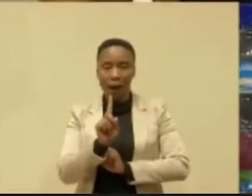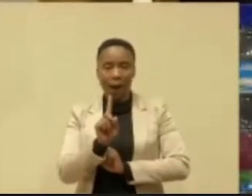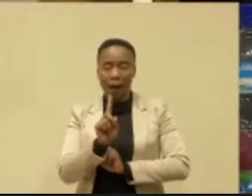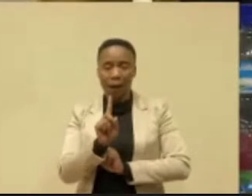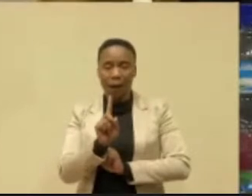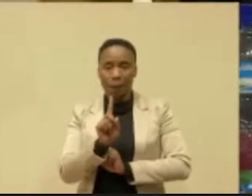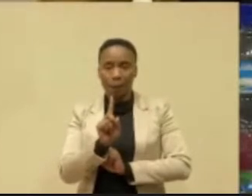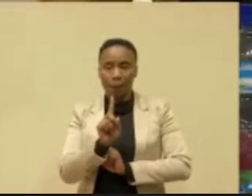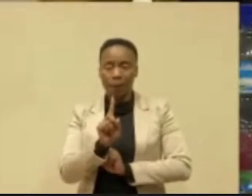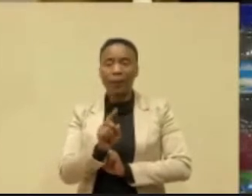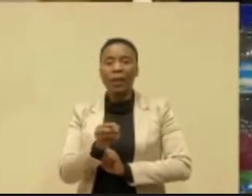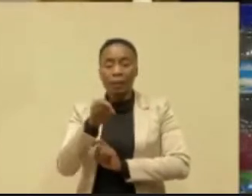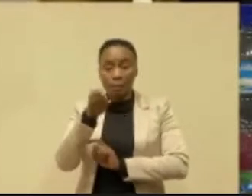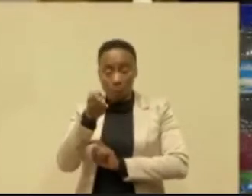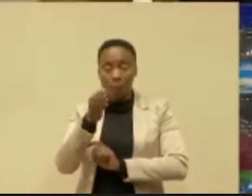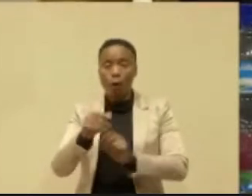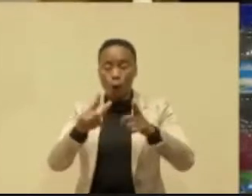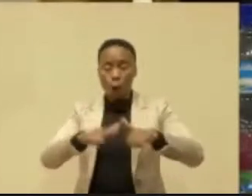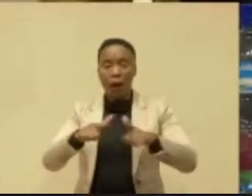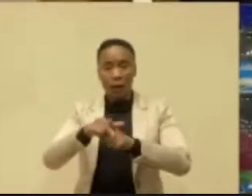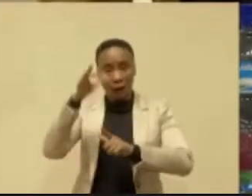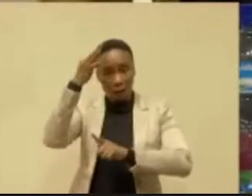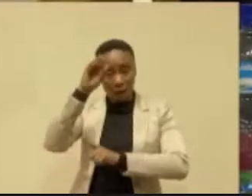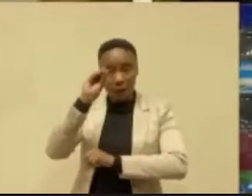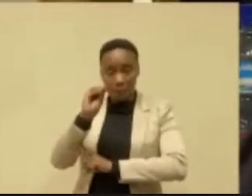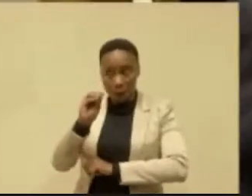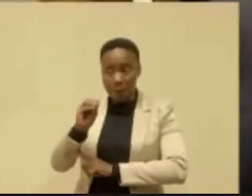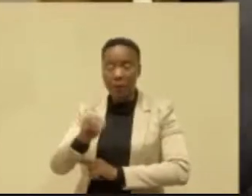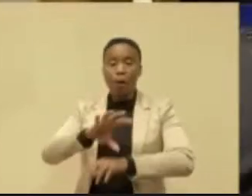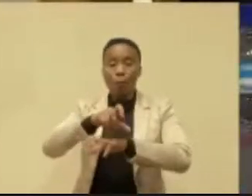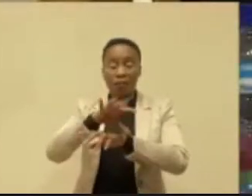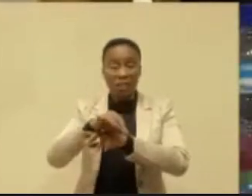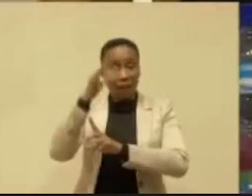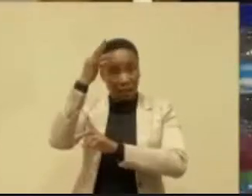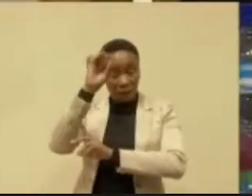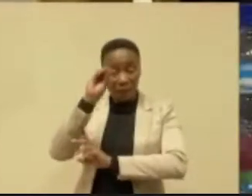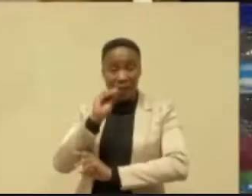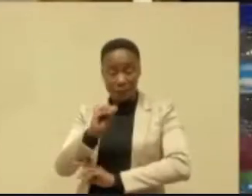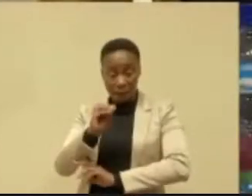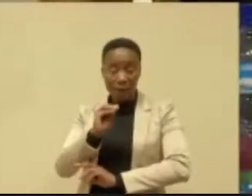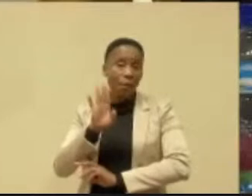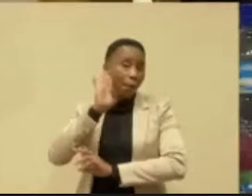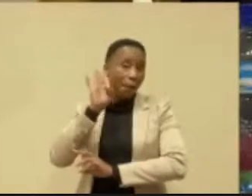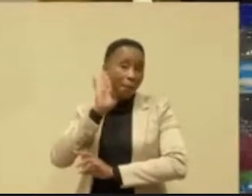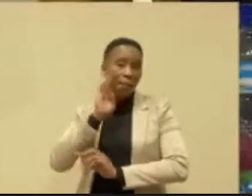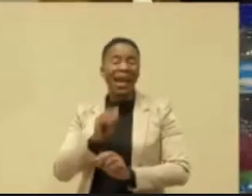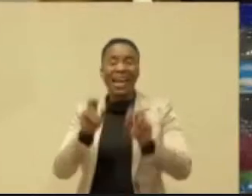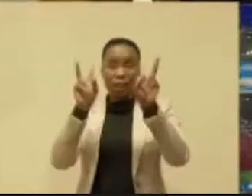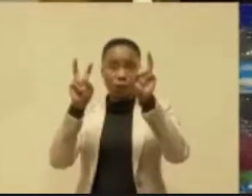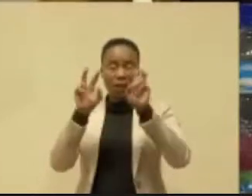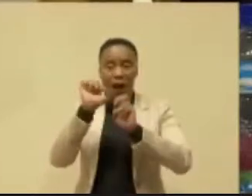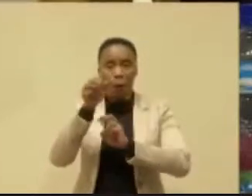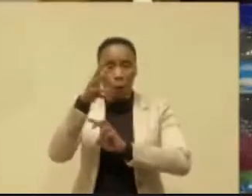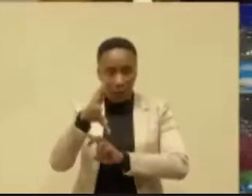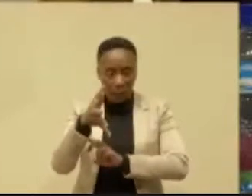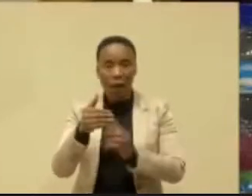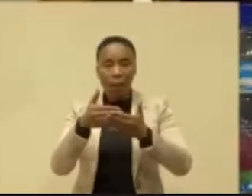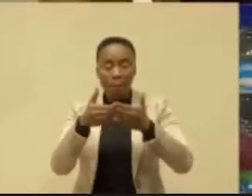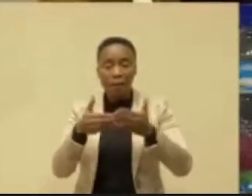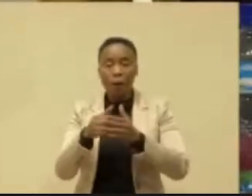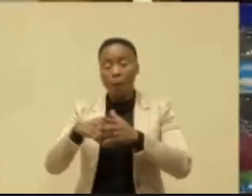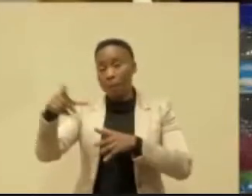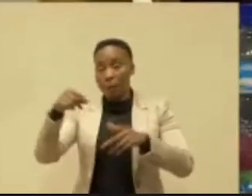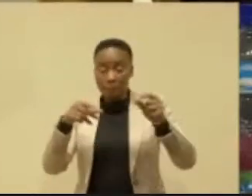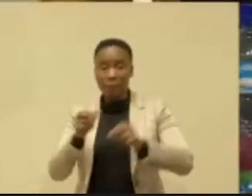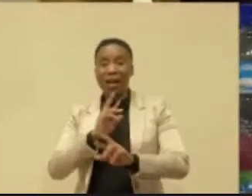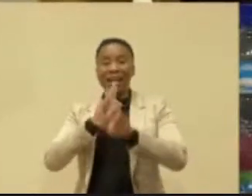queries local government is here provincial government is here they will listen to your issues and in the follow-up sessions we will get the